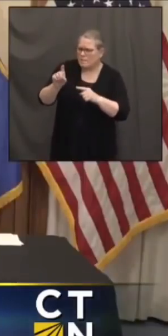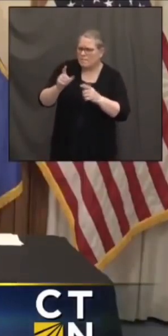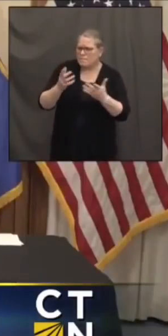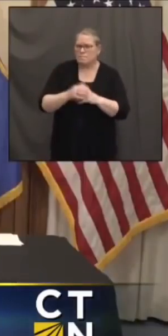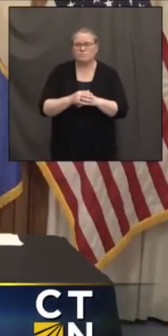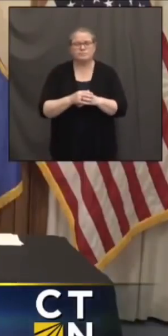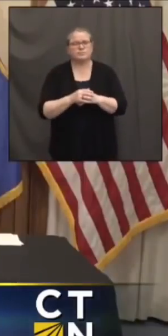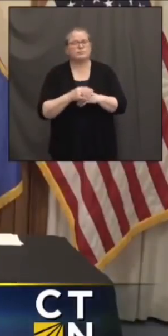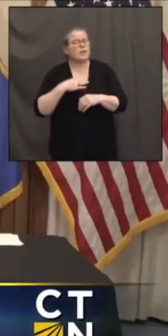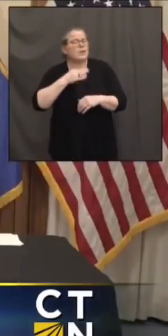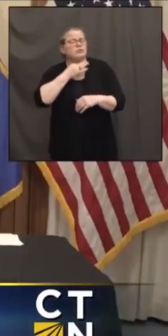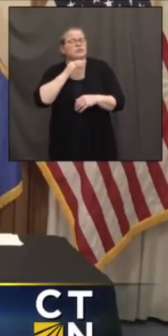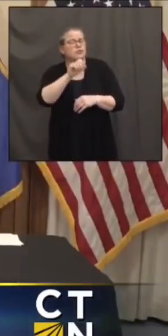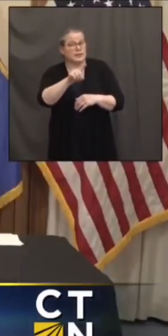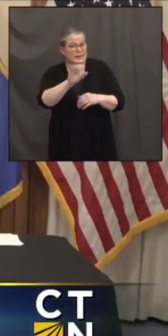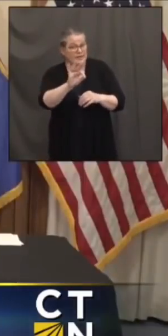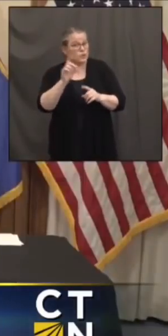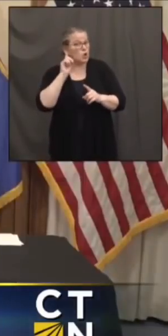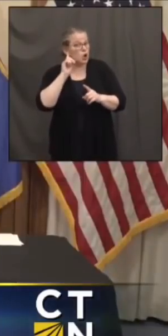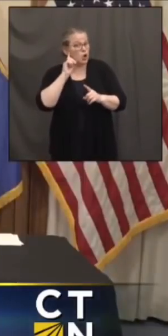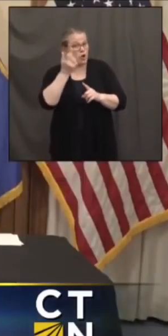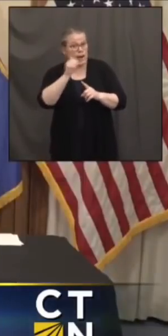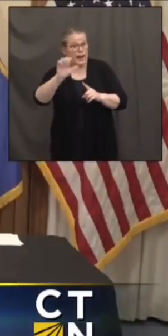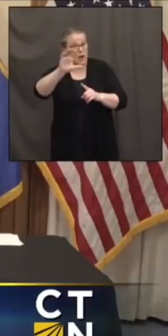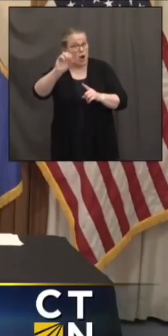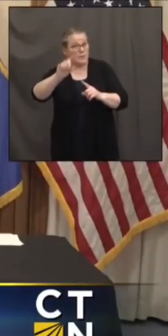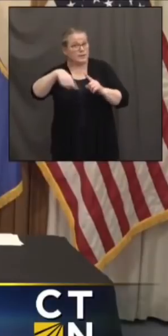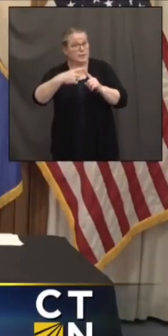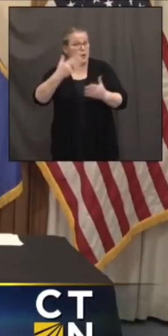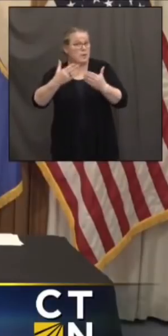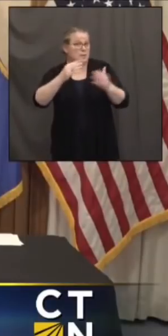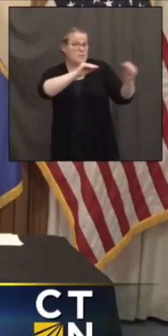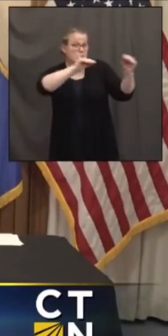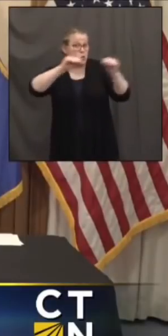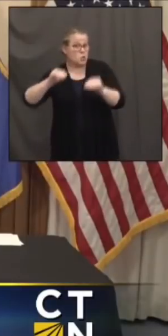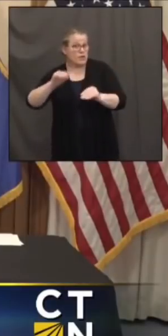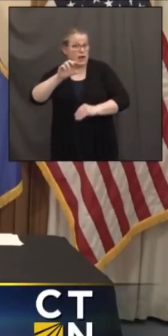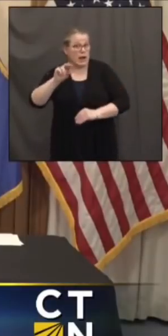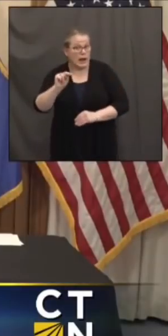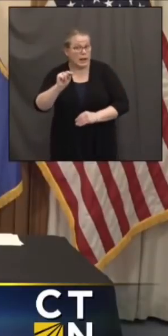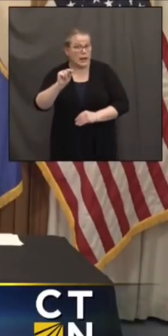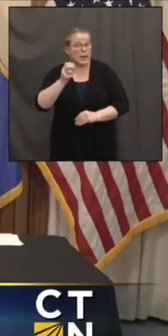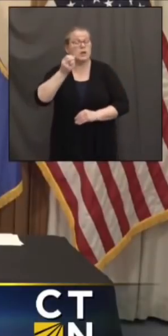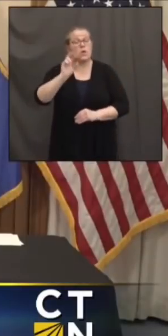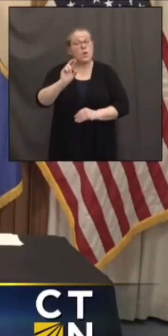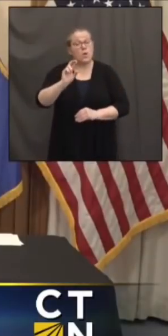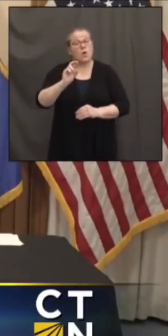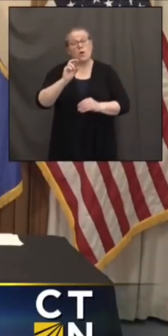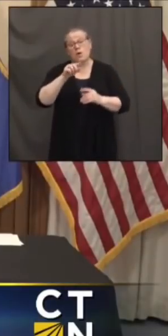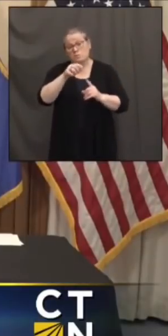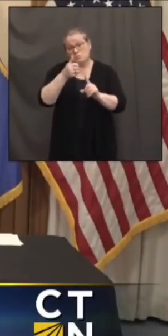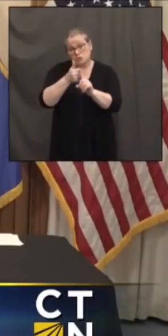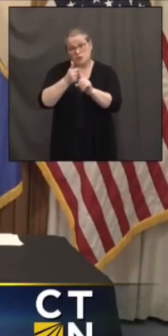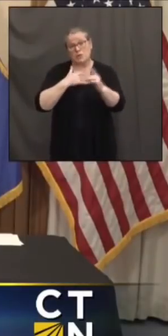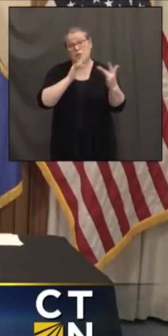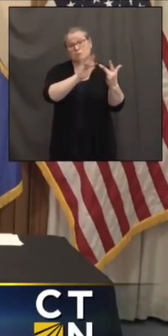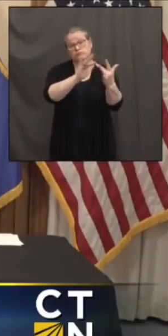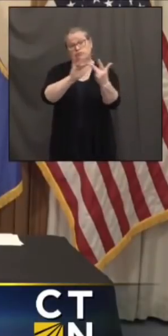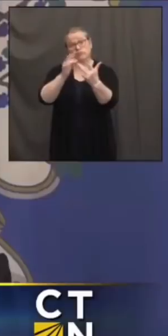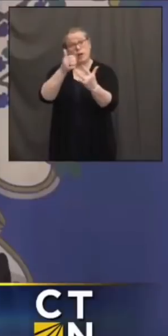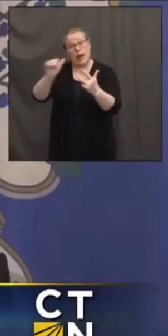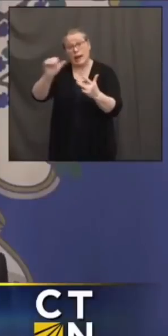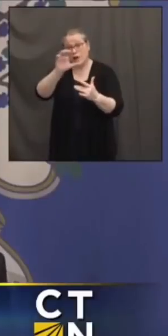I was just asking if you have heard from any companies about possibly coming to Connecticut, or if you've been in any conversations with some of those. I haven't had